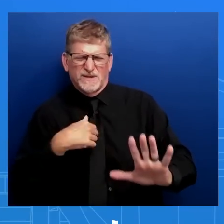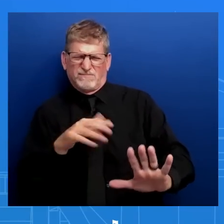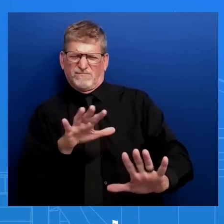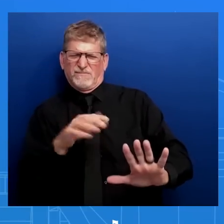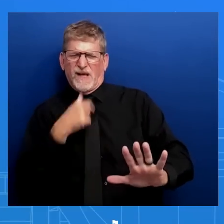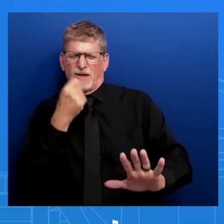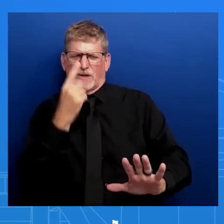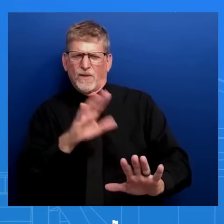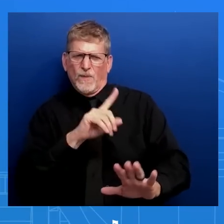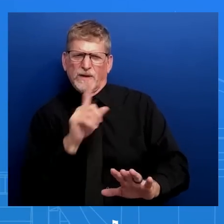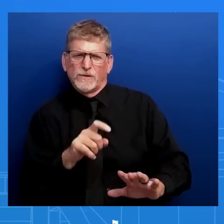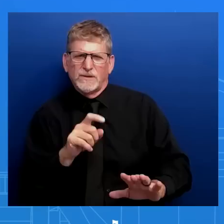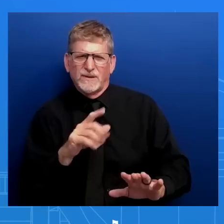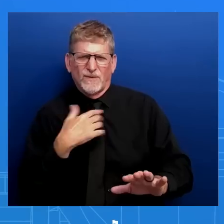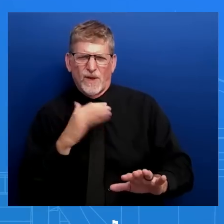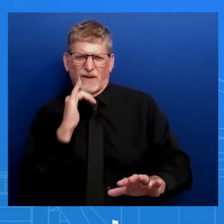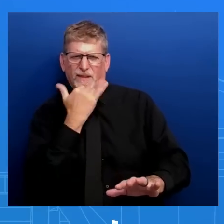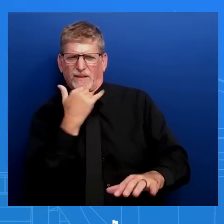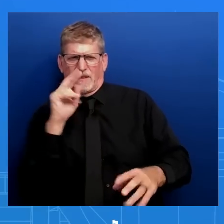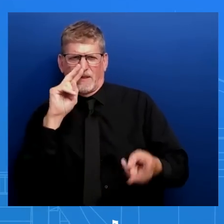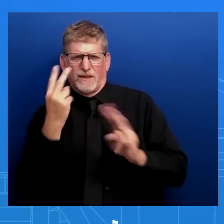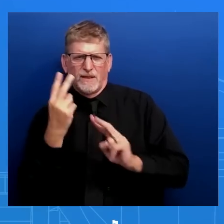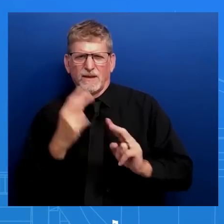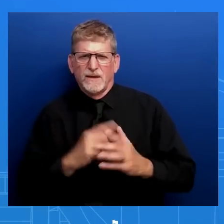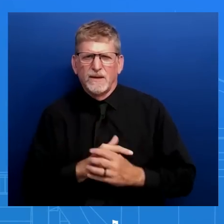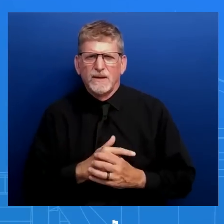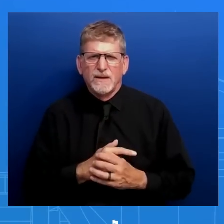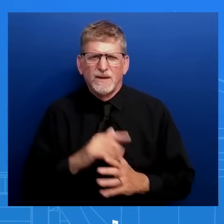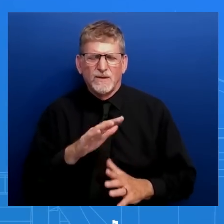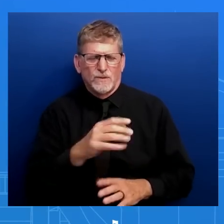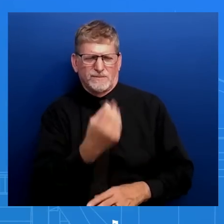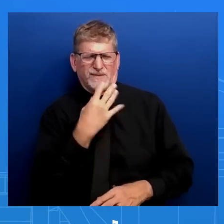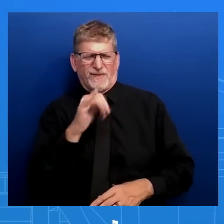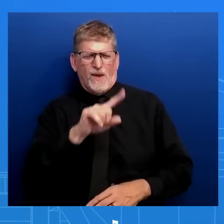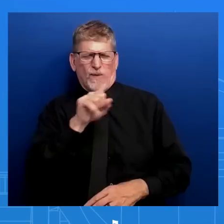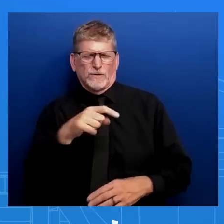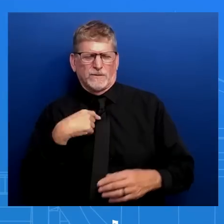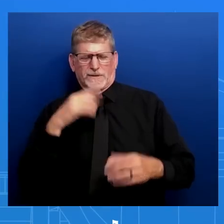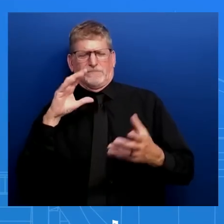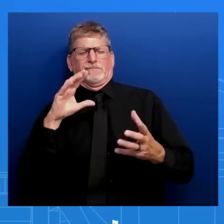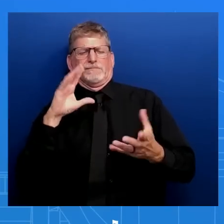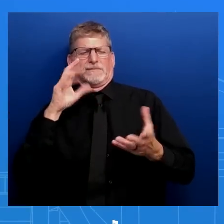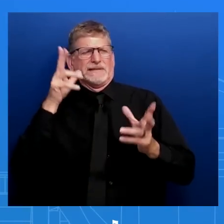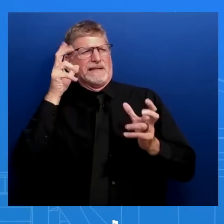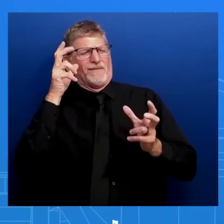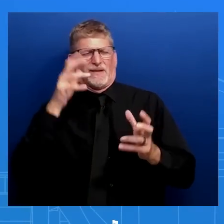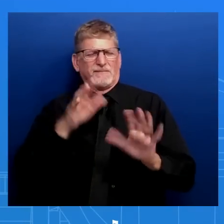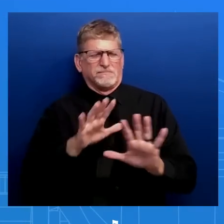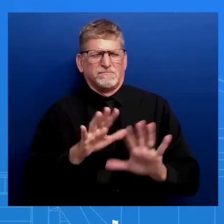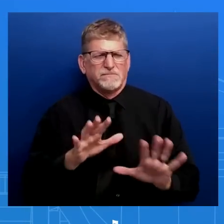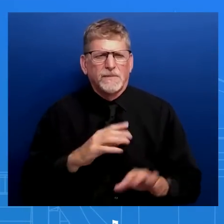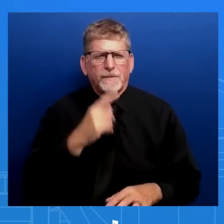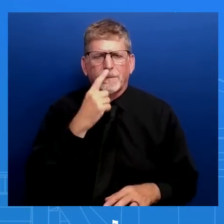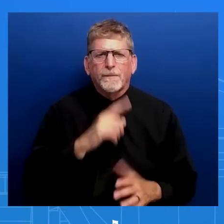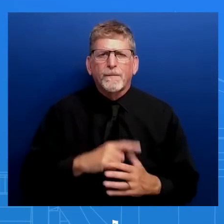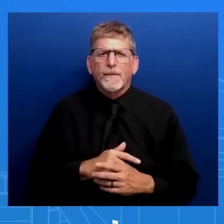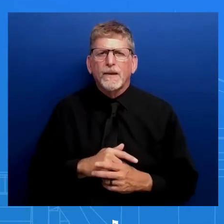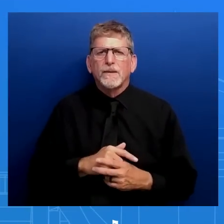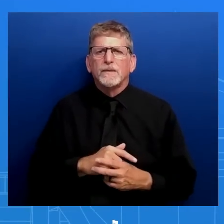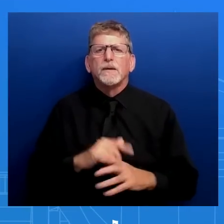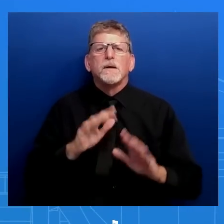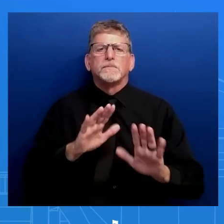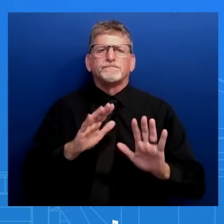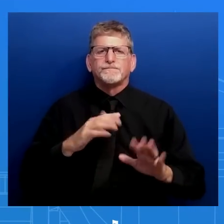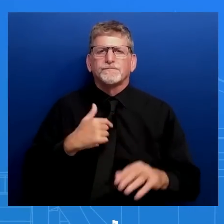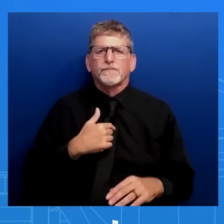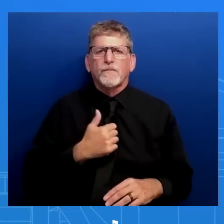I can try a little bit better. Because you lost me there a little bit on the devil stuff. Well, I'm sorry to get into that. I was just simply saying, would you prefer to